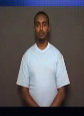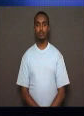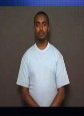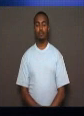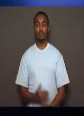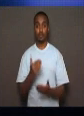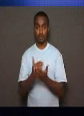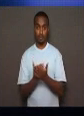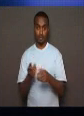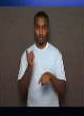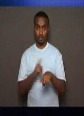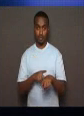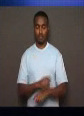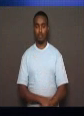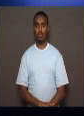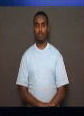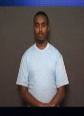Let's get back to our lesson.